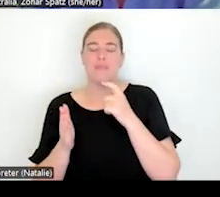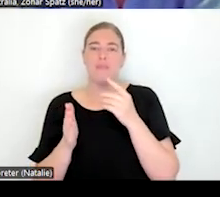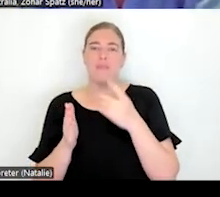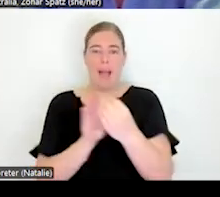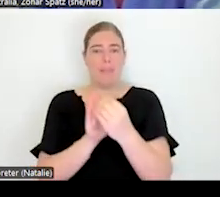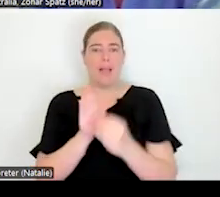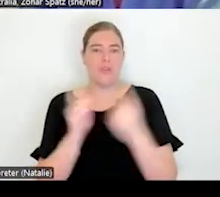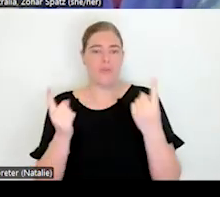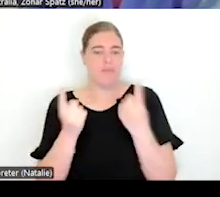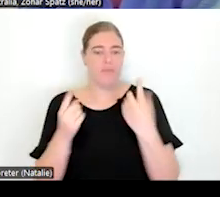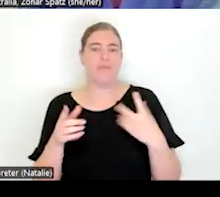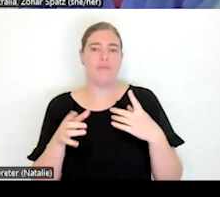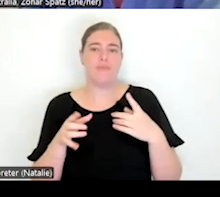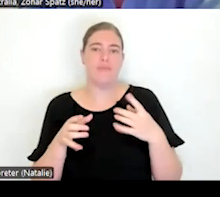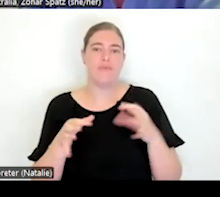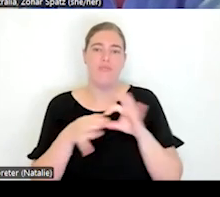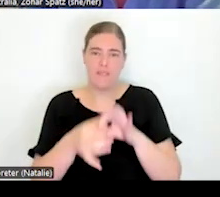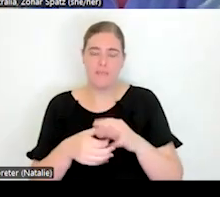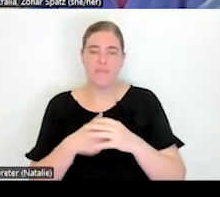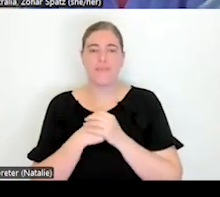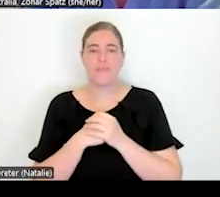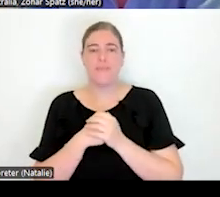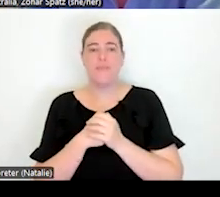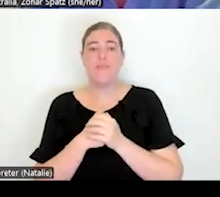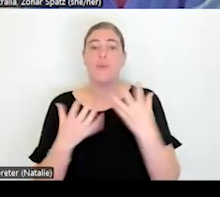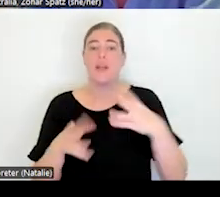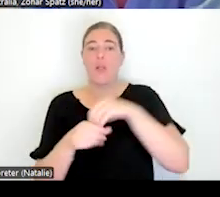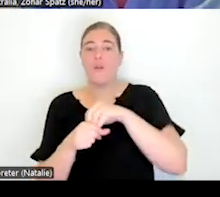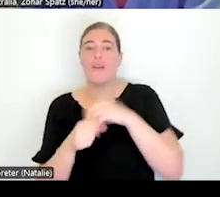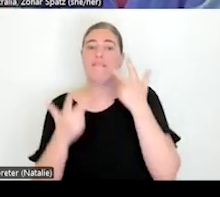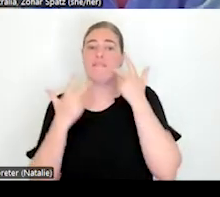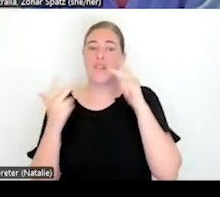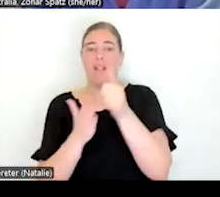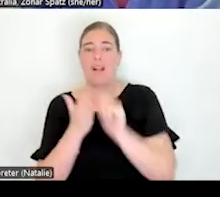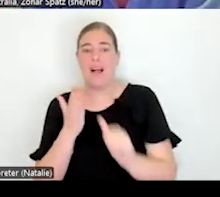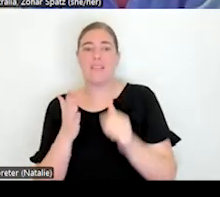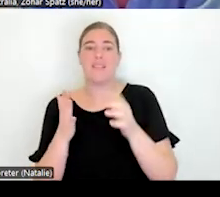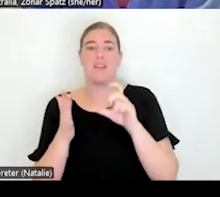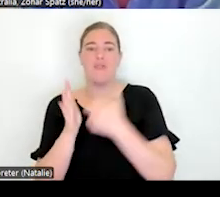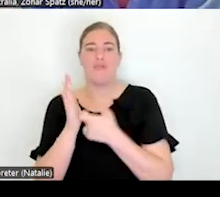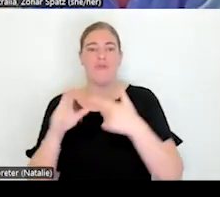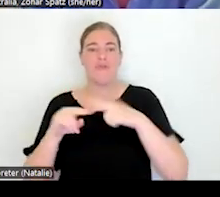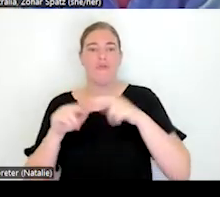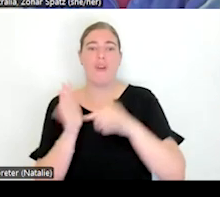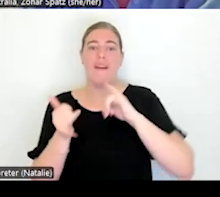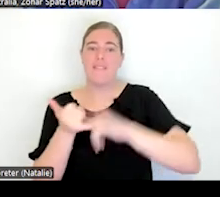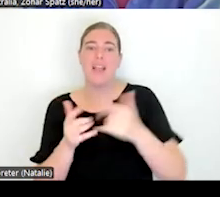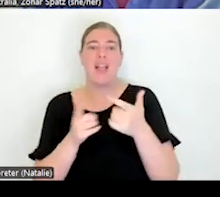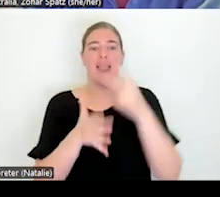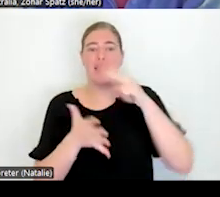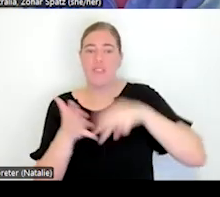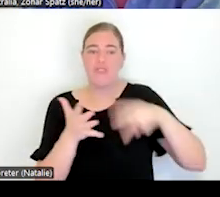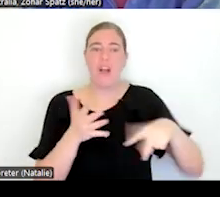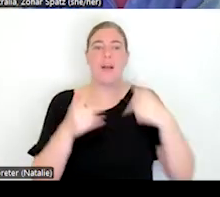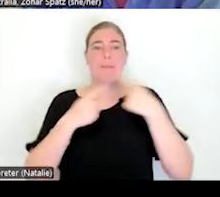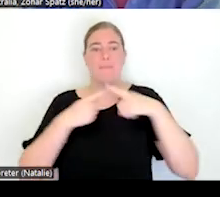by. These will include visual arts and crafts, literature, music, both contemporary and classical,